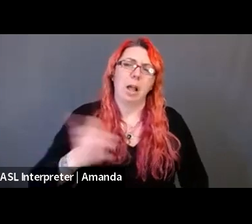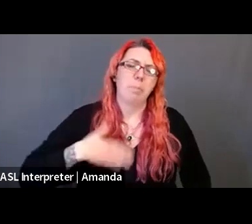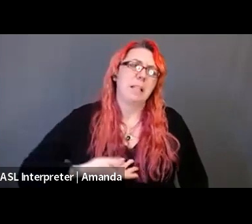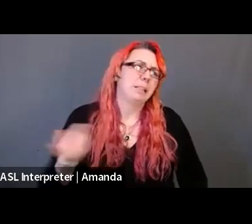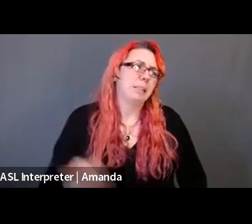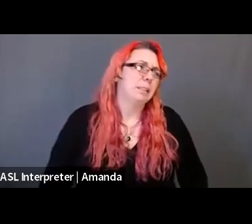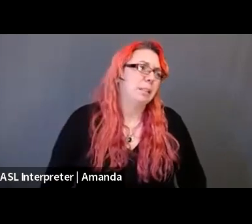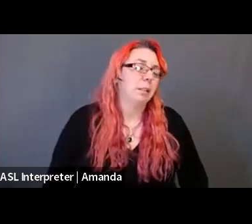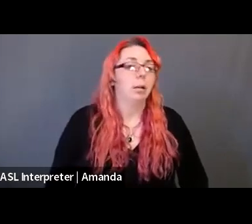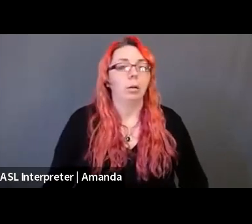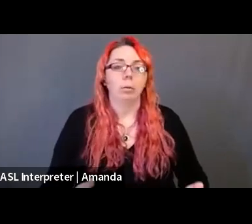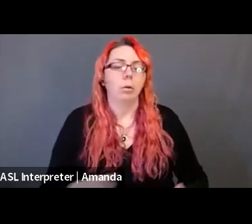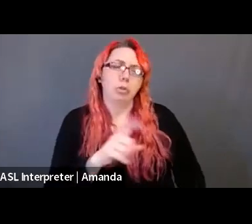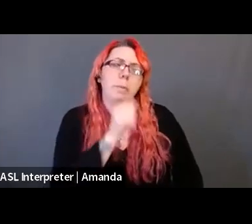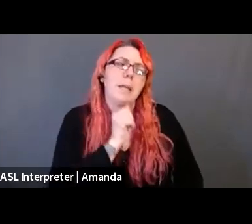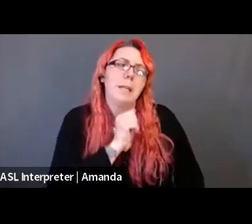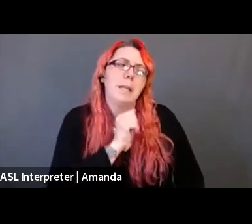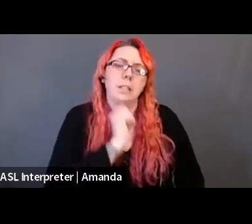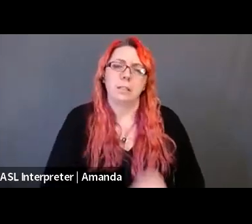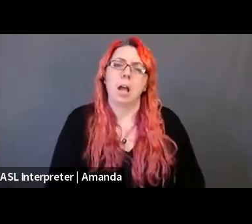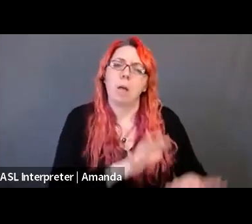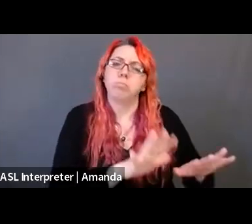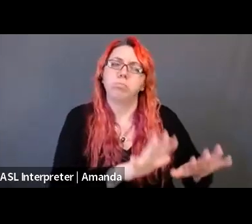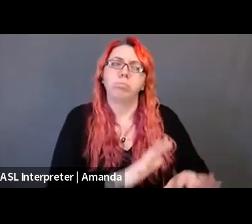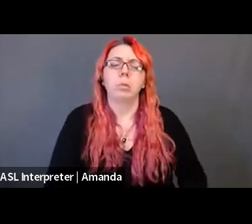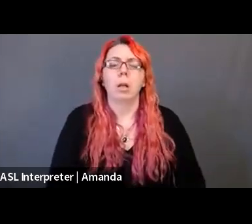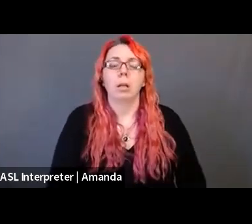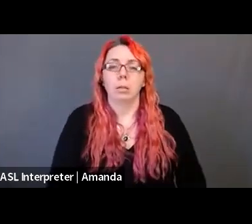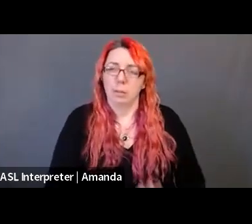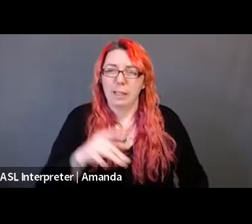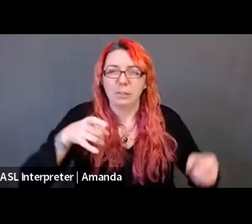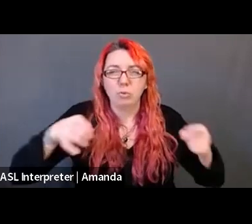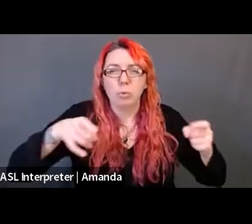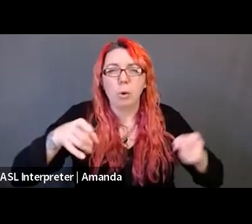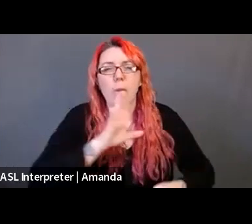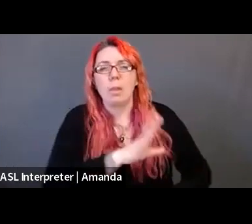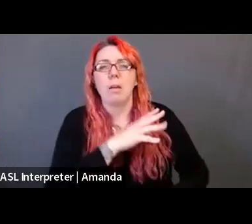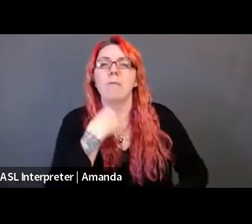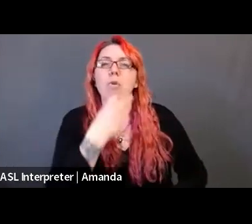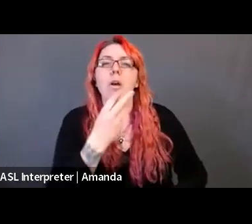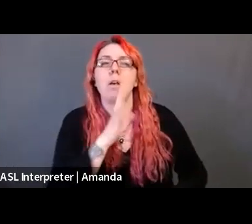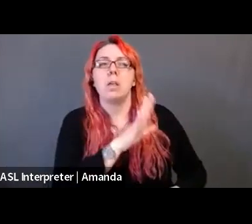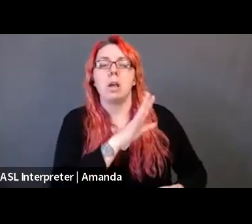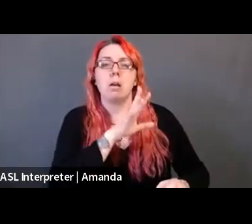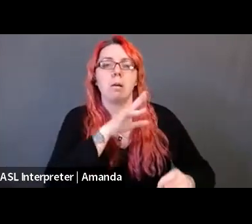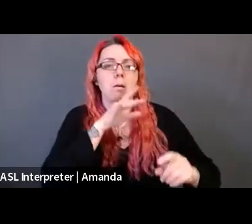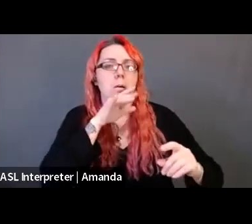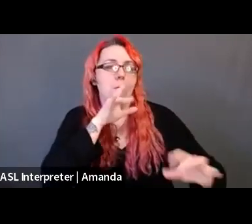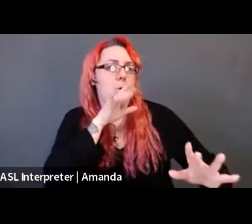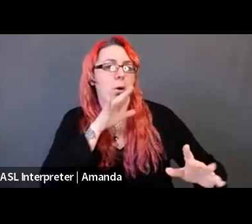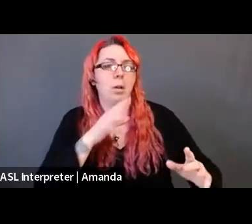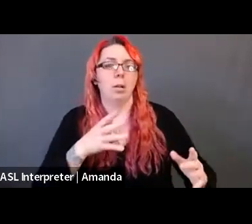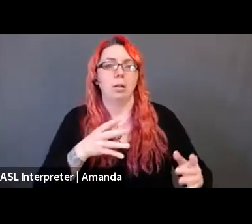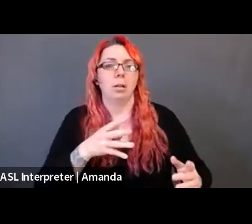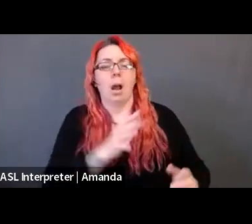should kind of be patient and take your time with all of this, right? And so then you get this piece here that then the feedback often to